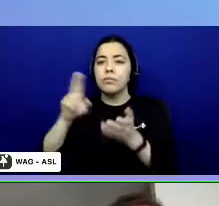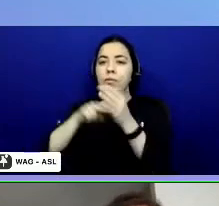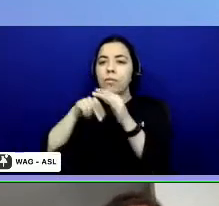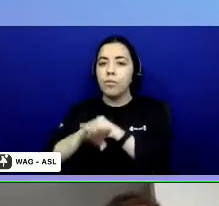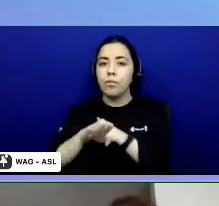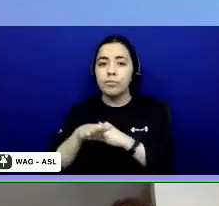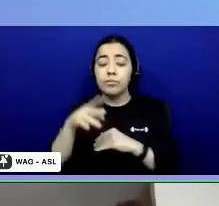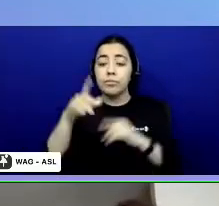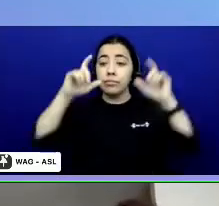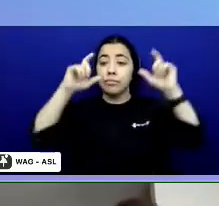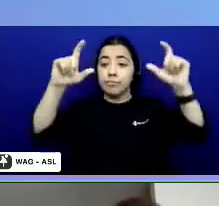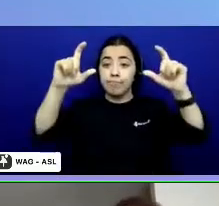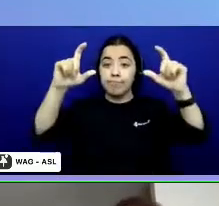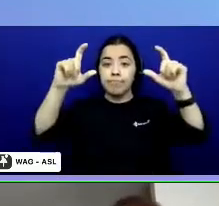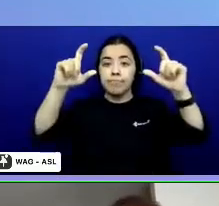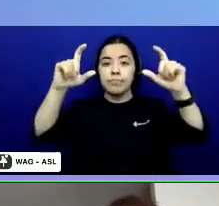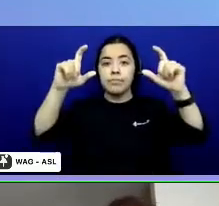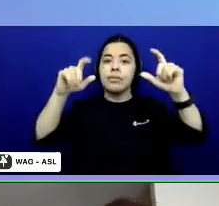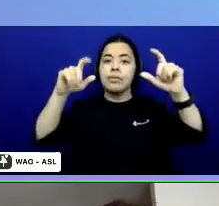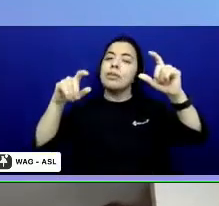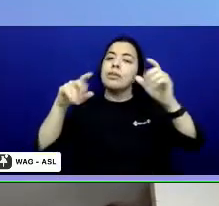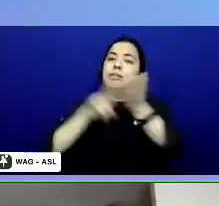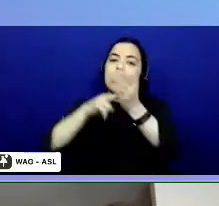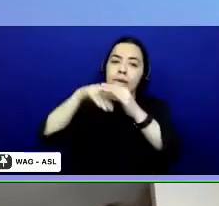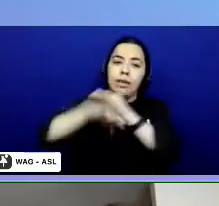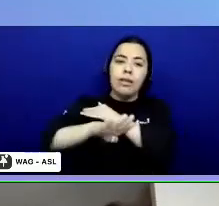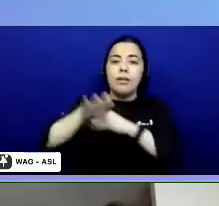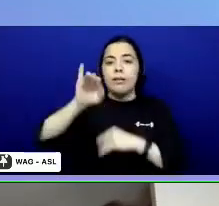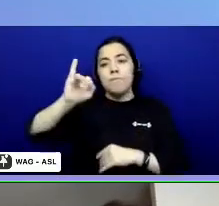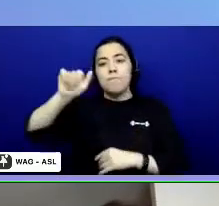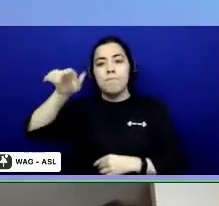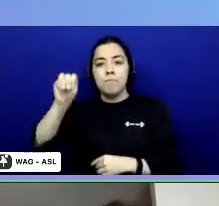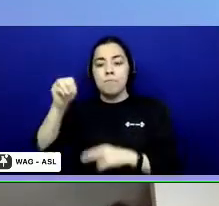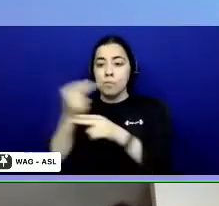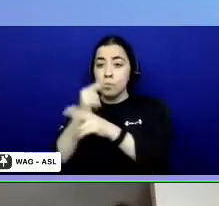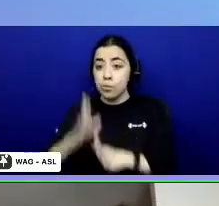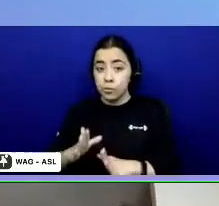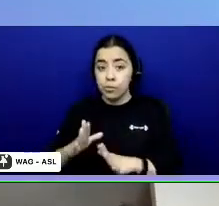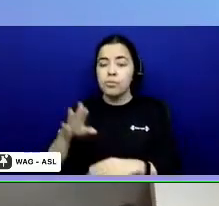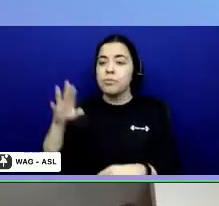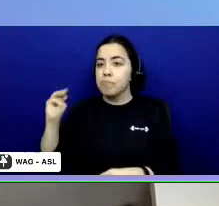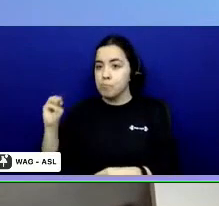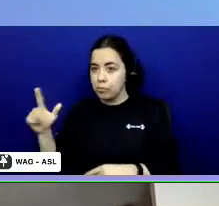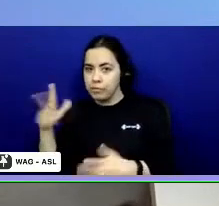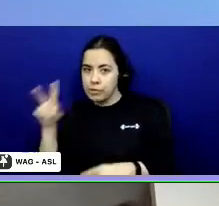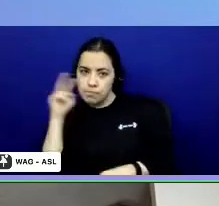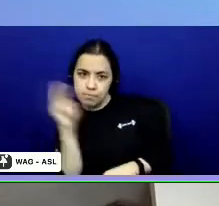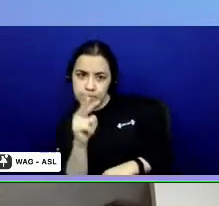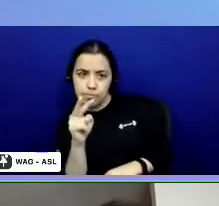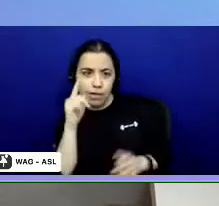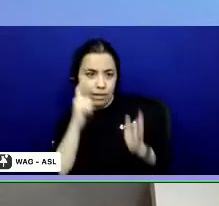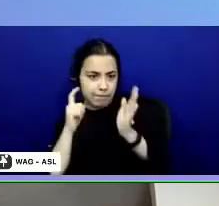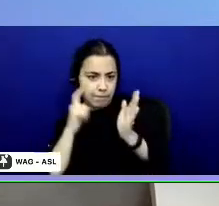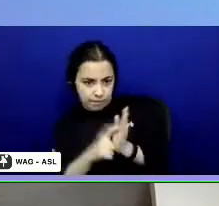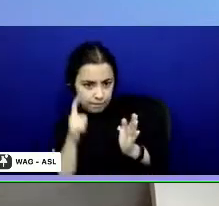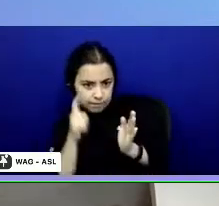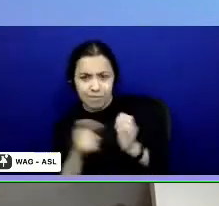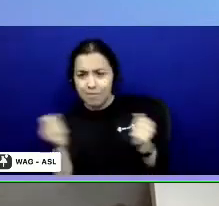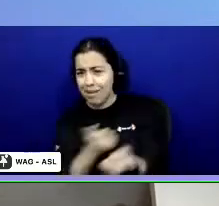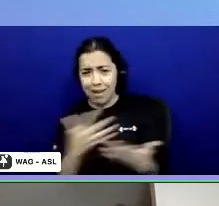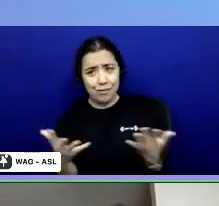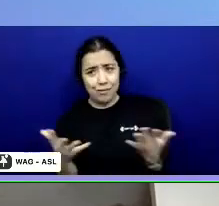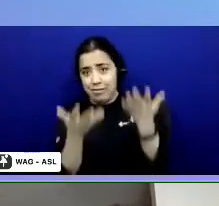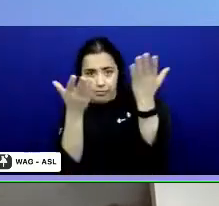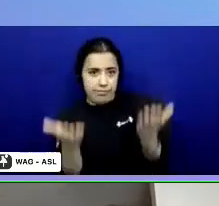that says sign in as an IAM user, and our machine learning has identified basically everything on this page.